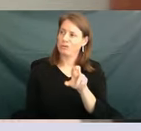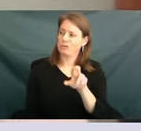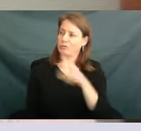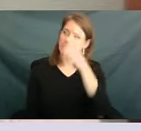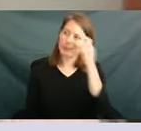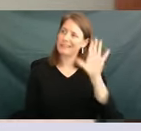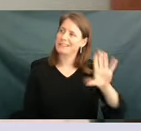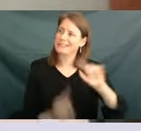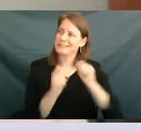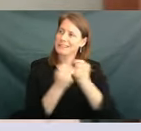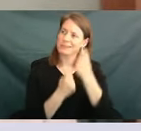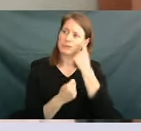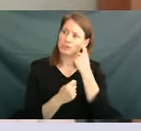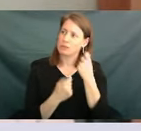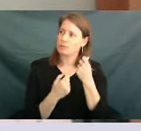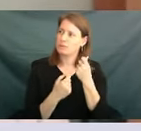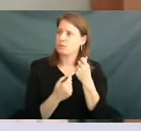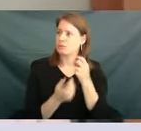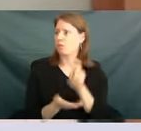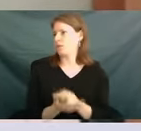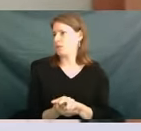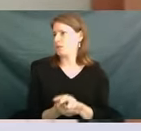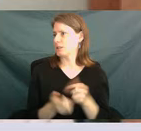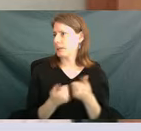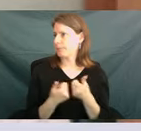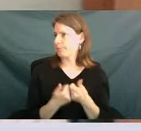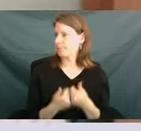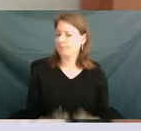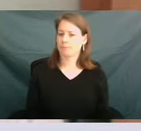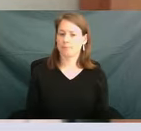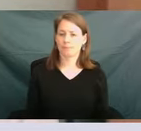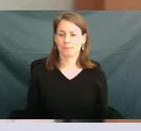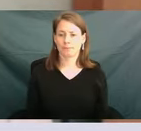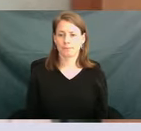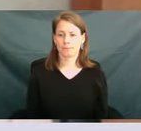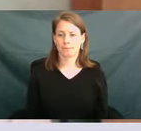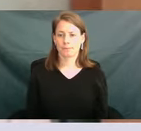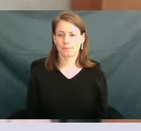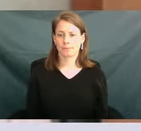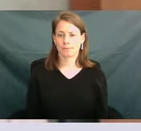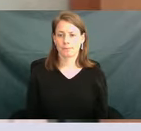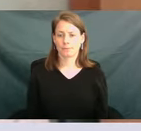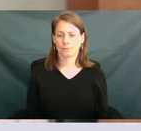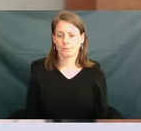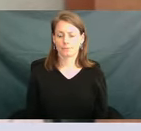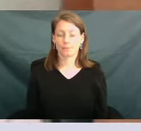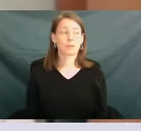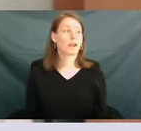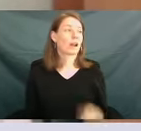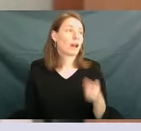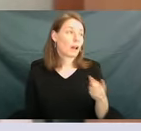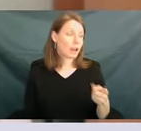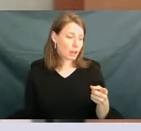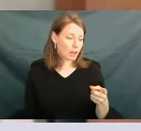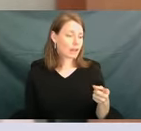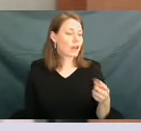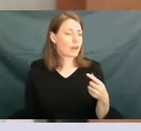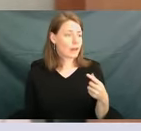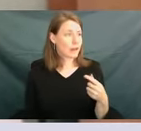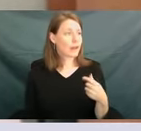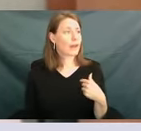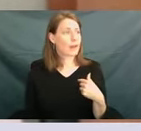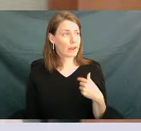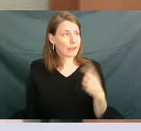you, Jasmine. I was going up to the line. He came up to me, started shouting losers, and